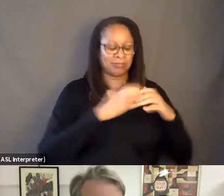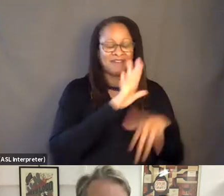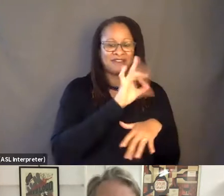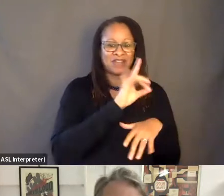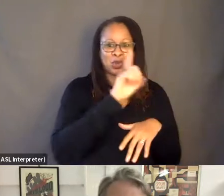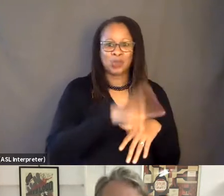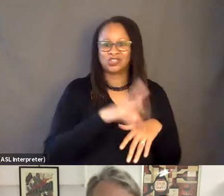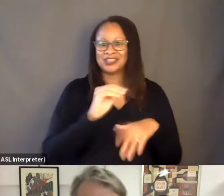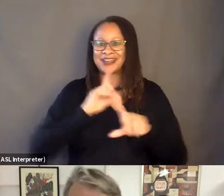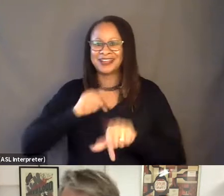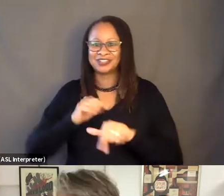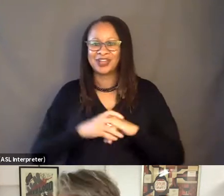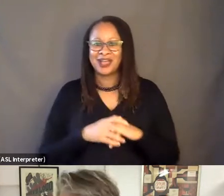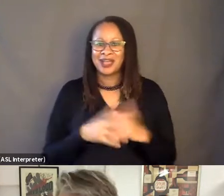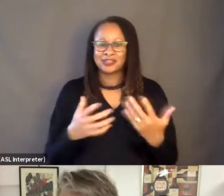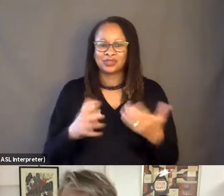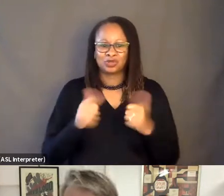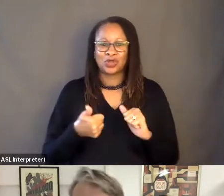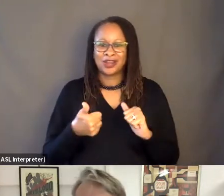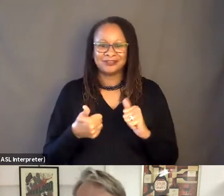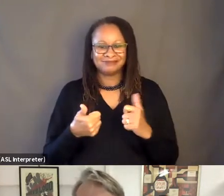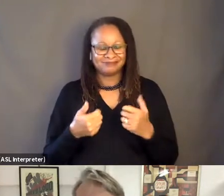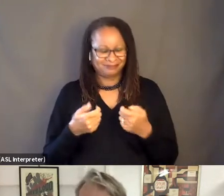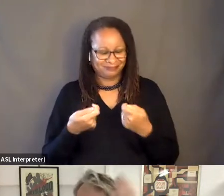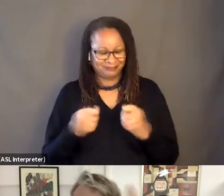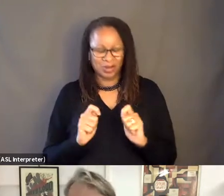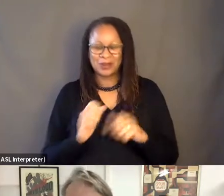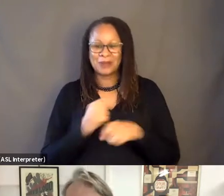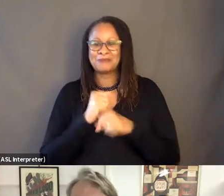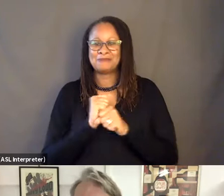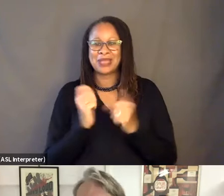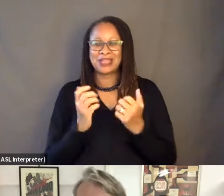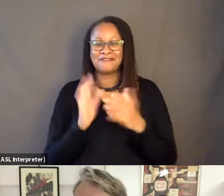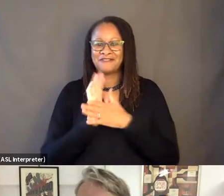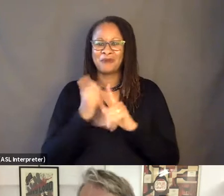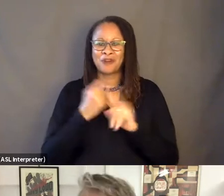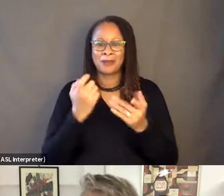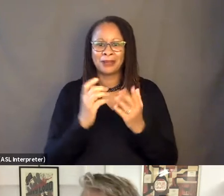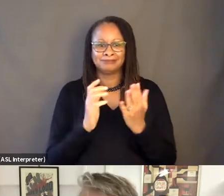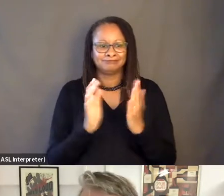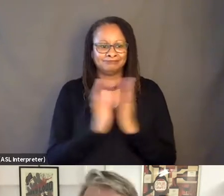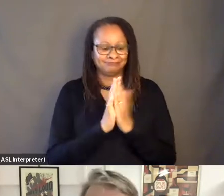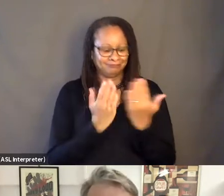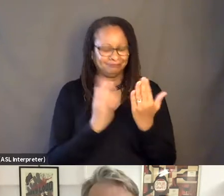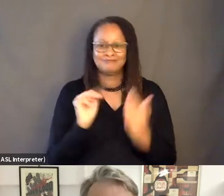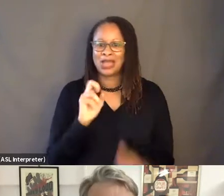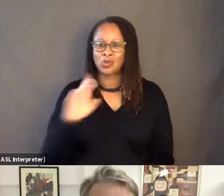make make a film out of a kind of manual for something out of